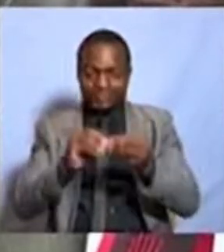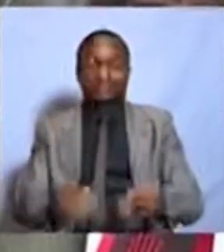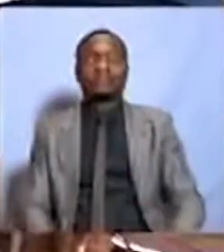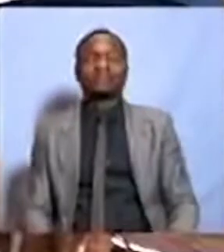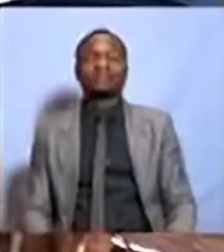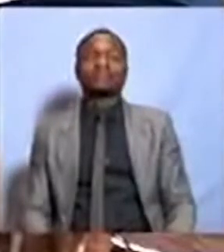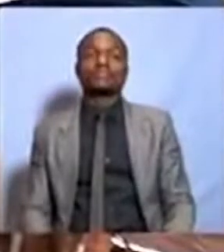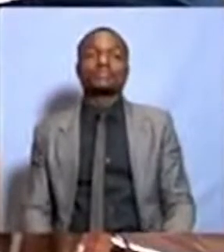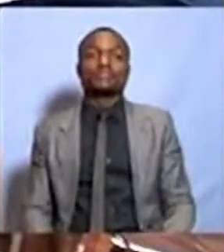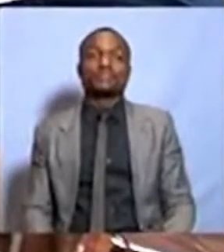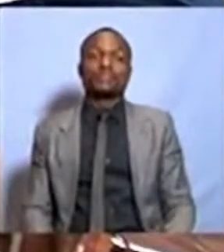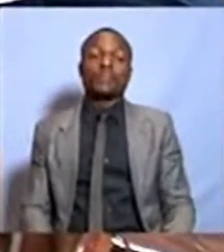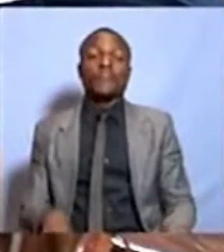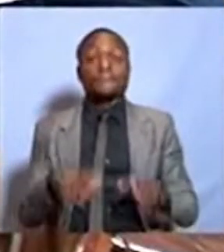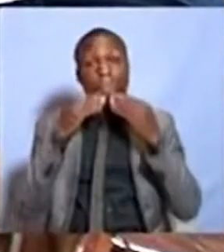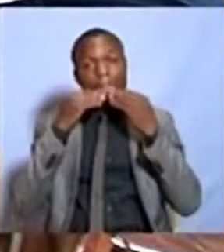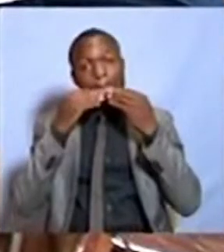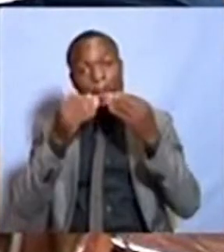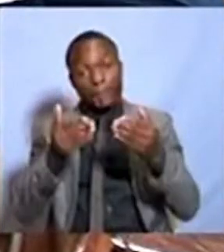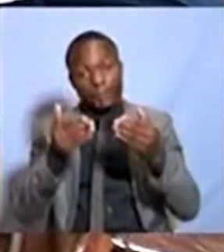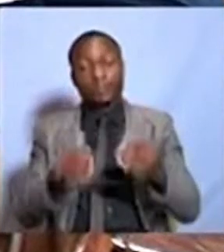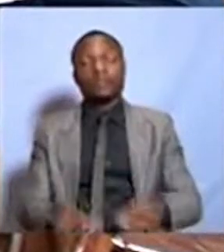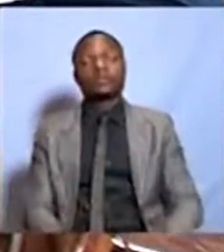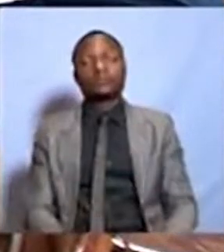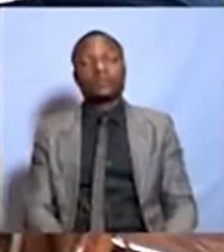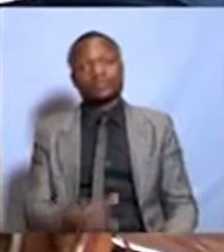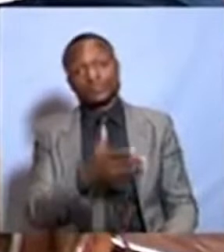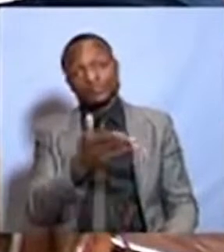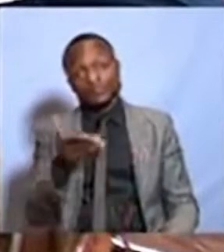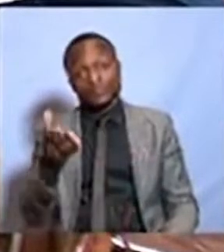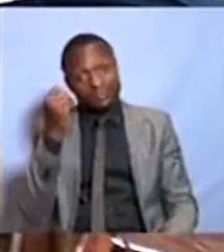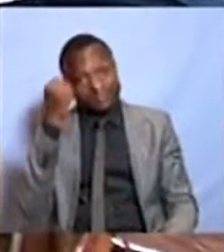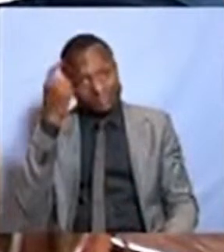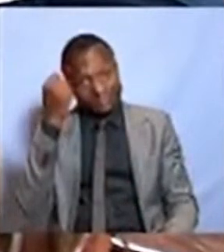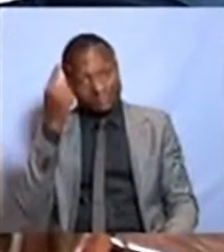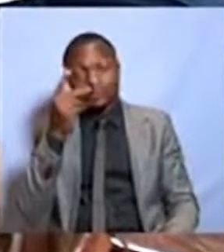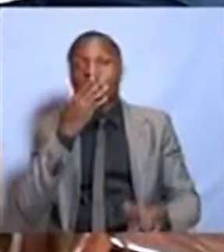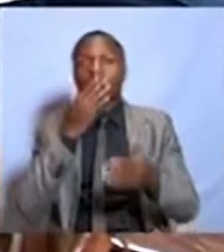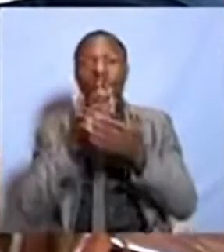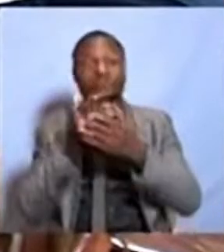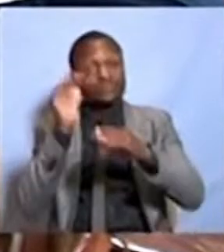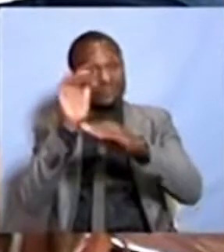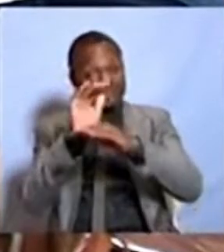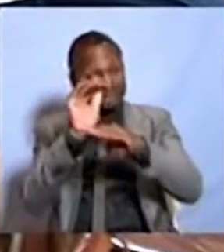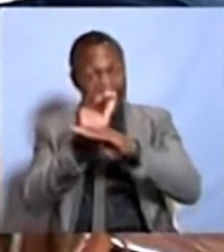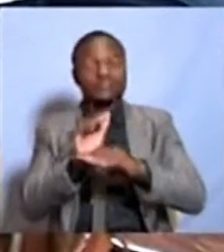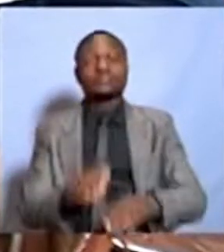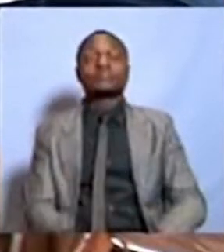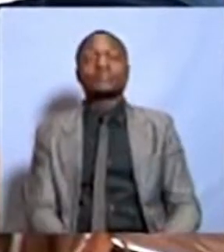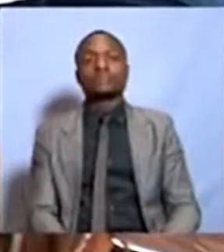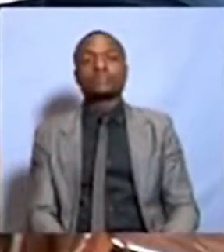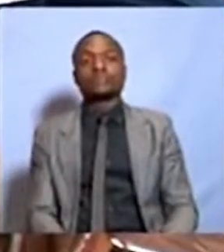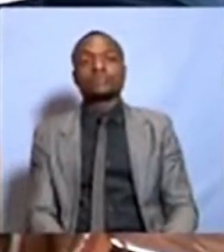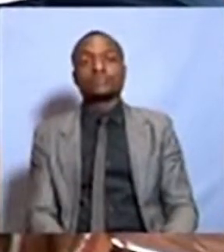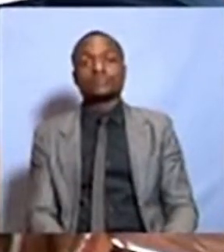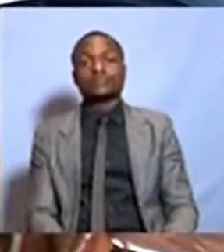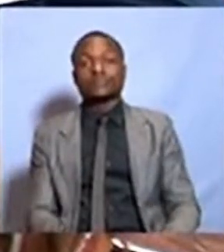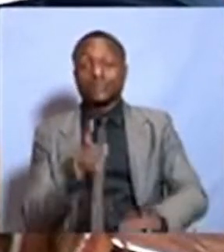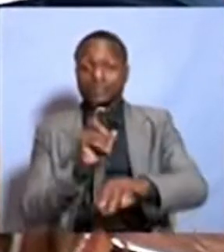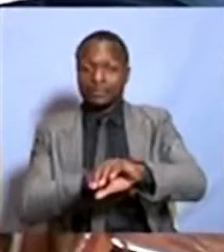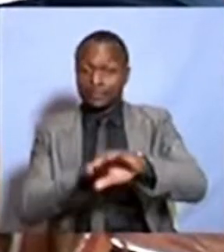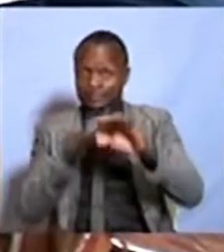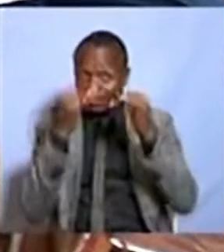Okay. No, thank you so very much. That has been understood. It's a very nice comment. At this